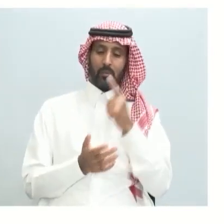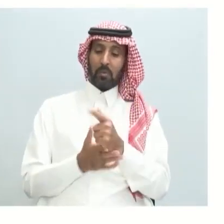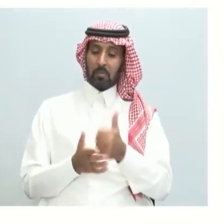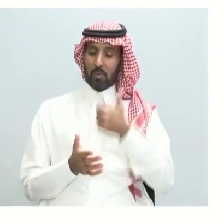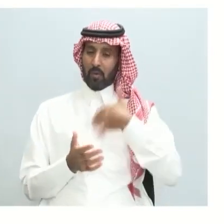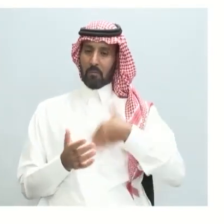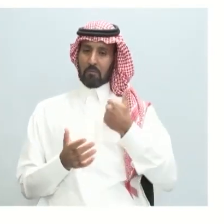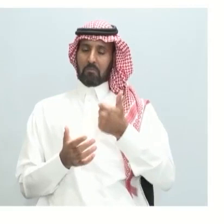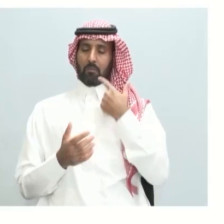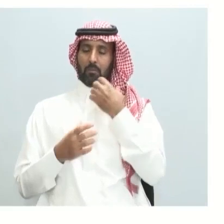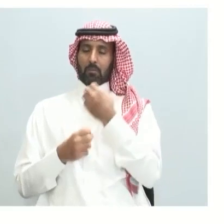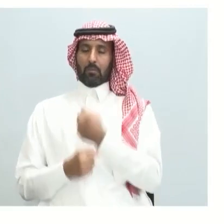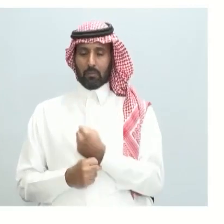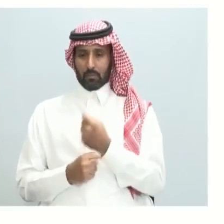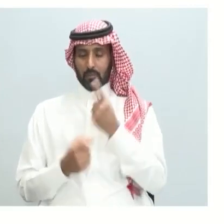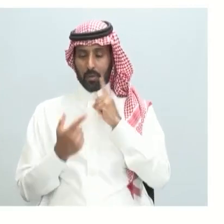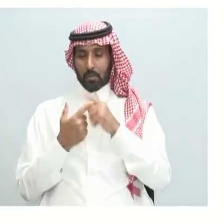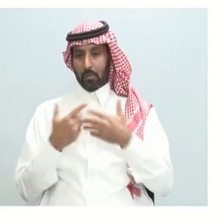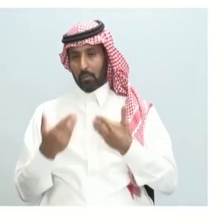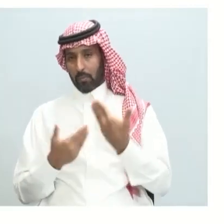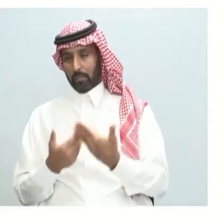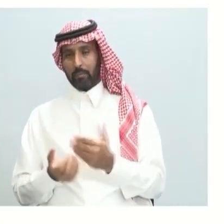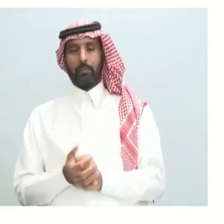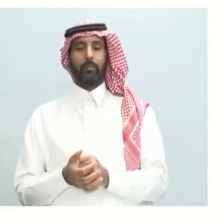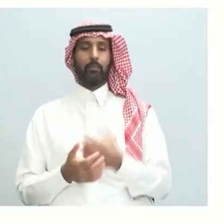positive feeling of peace and familiarity.